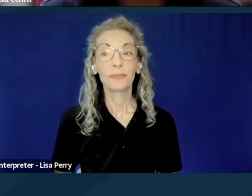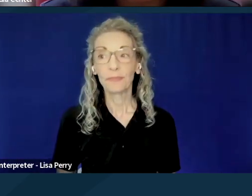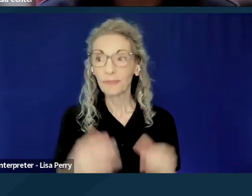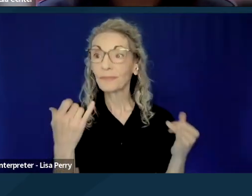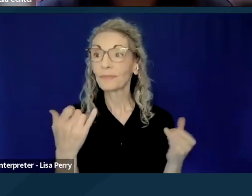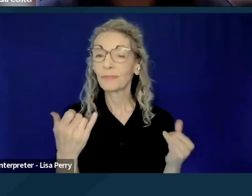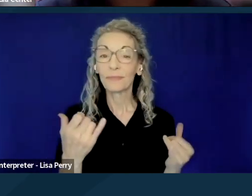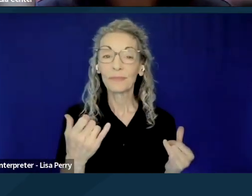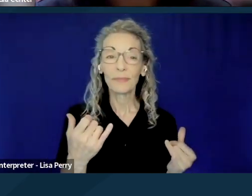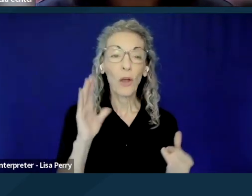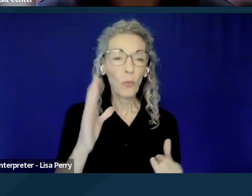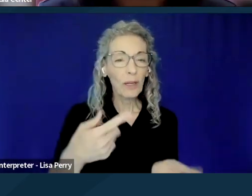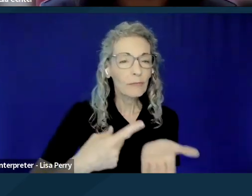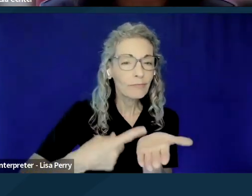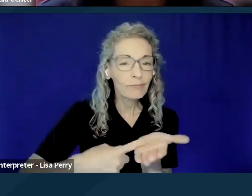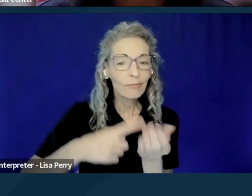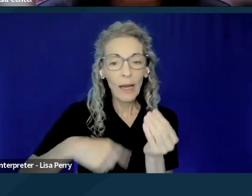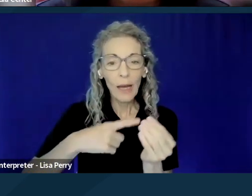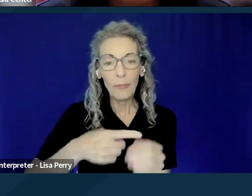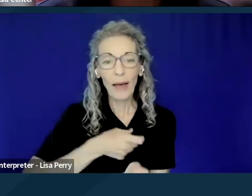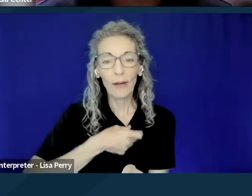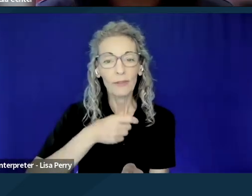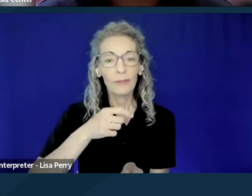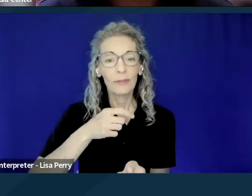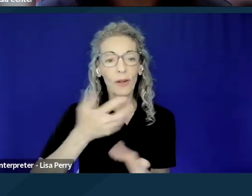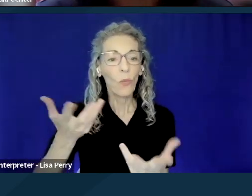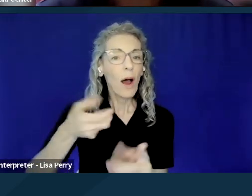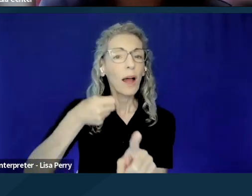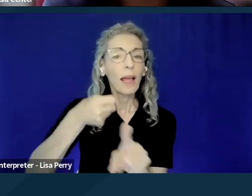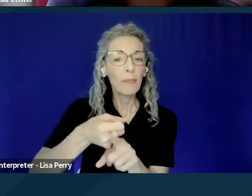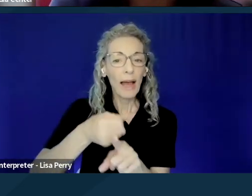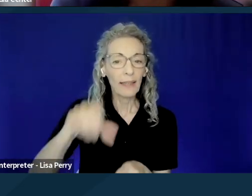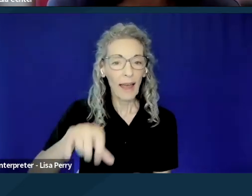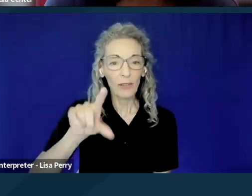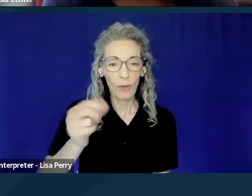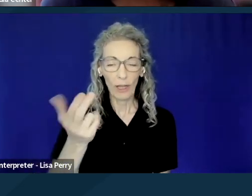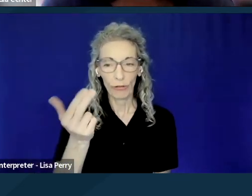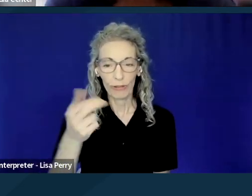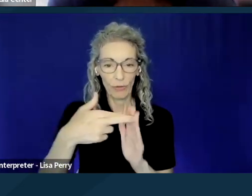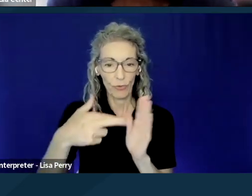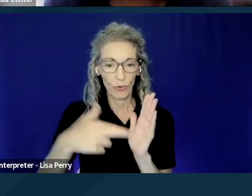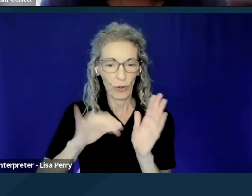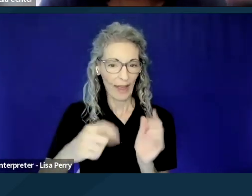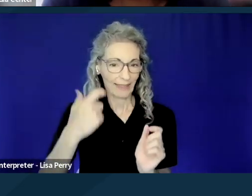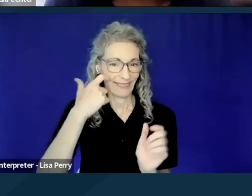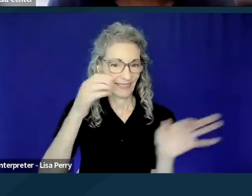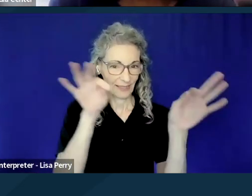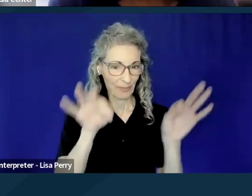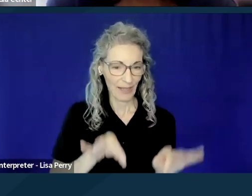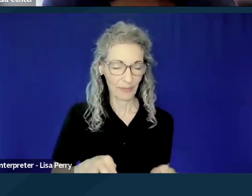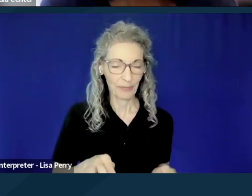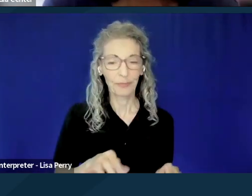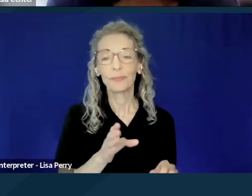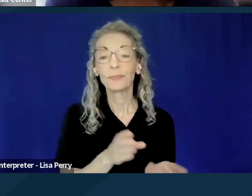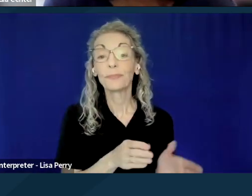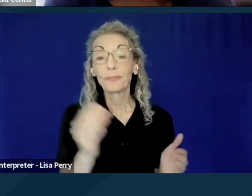about the impact of the 2013 regulations that Jennifer just reviewed. Next